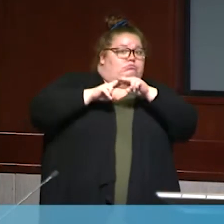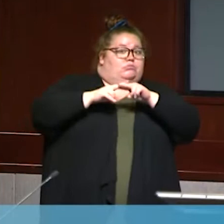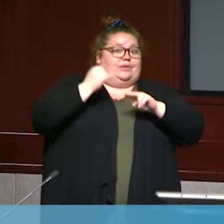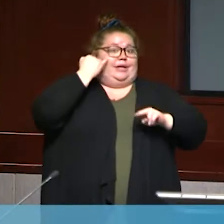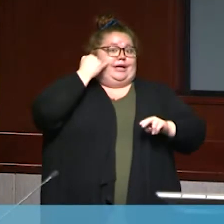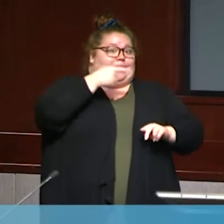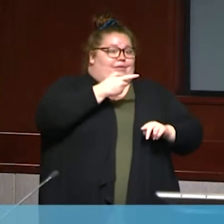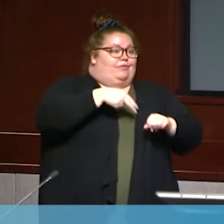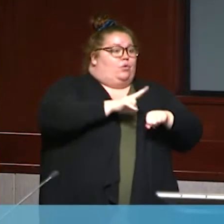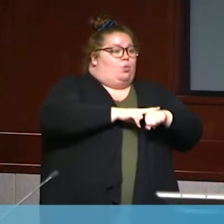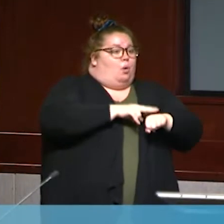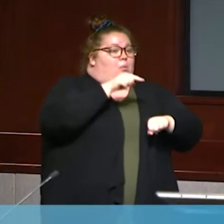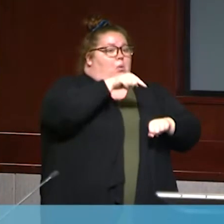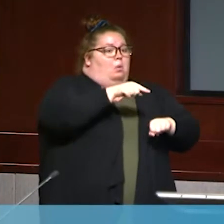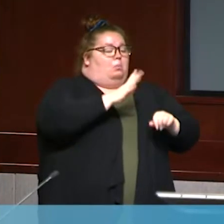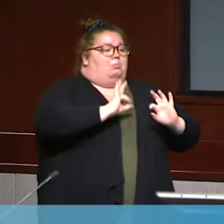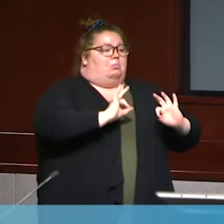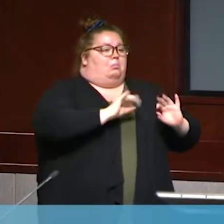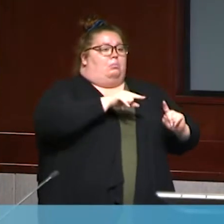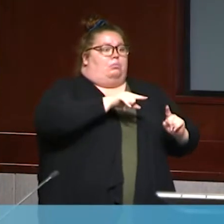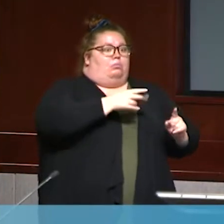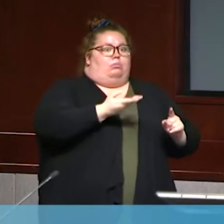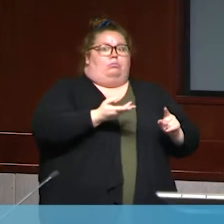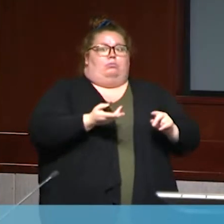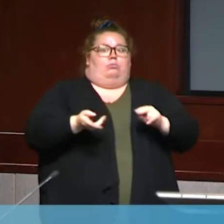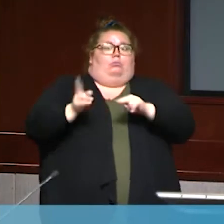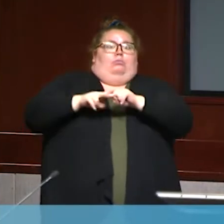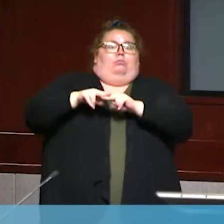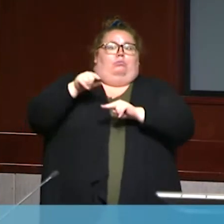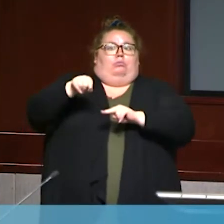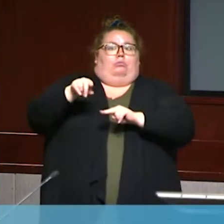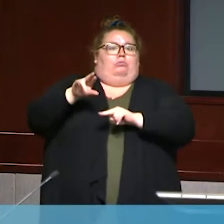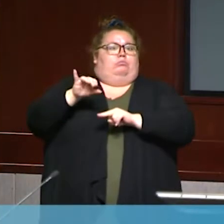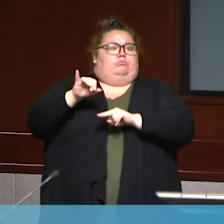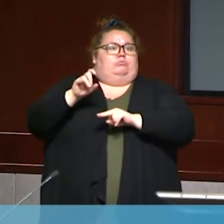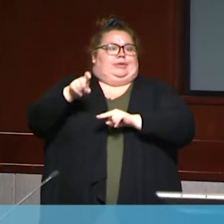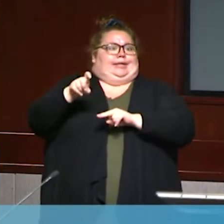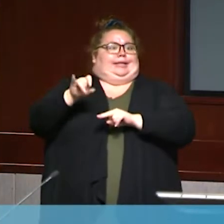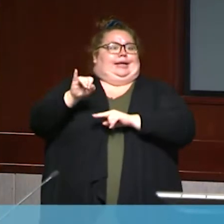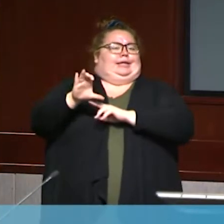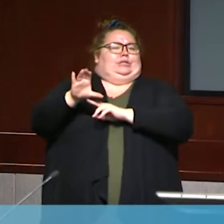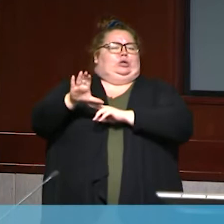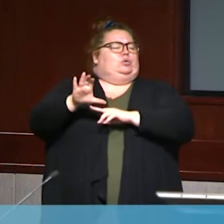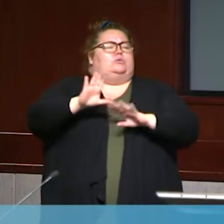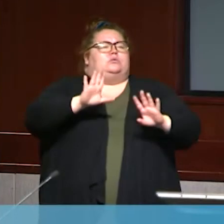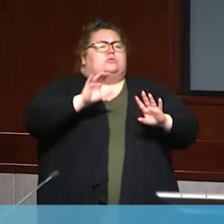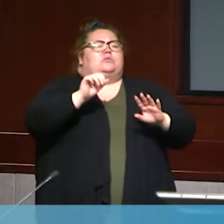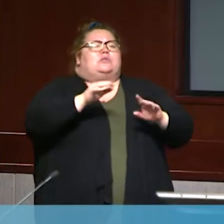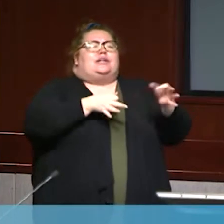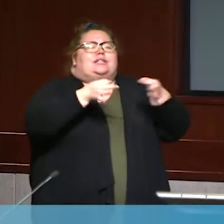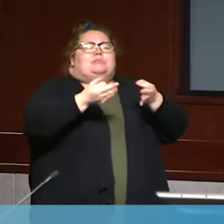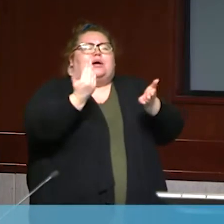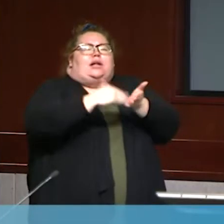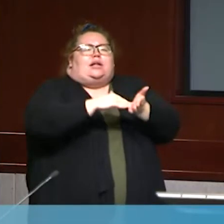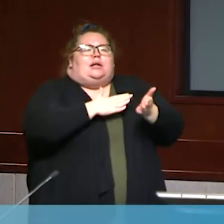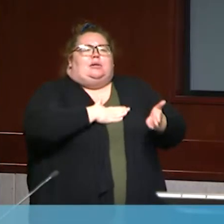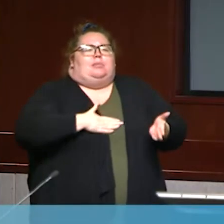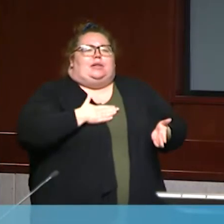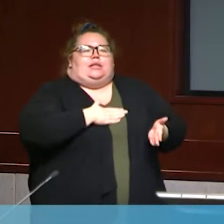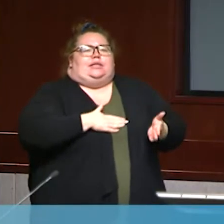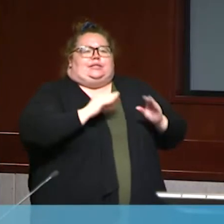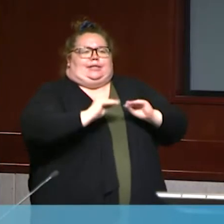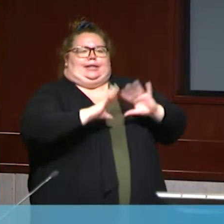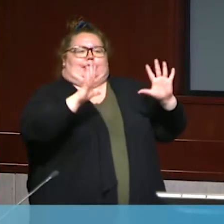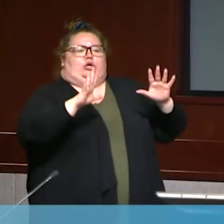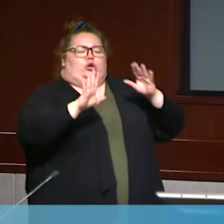attention? Tim, can you do me a favor and explain the first part of the question a little bit more clearly?